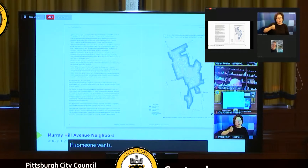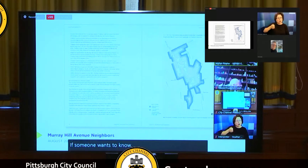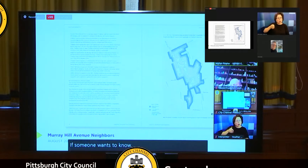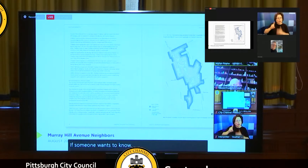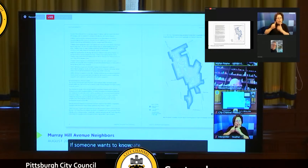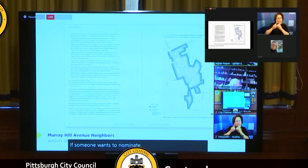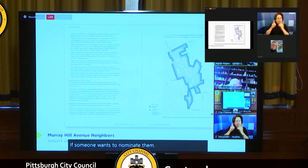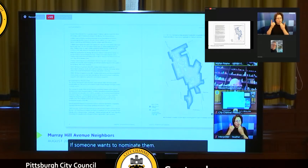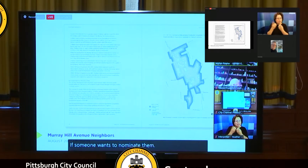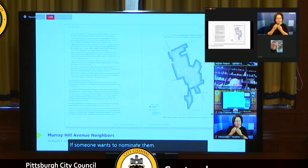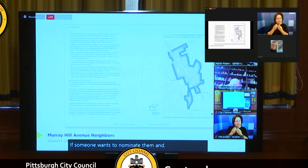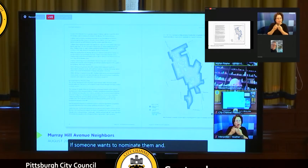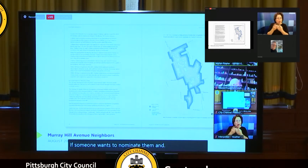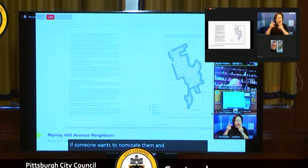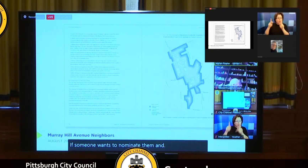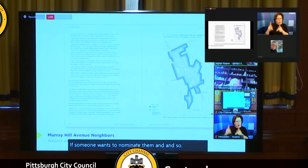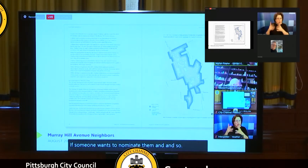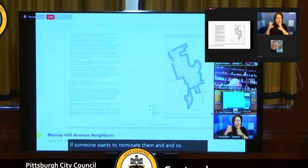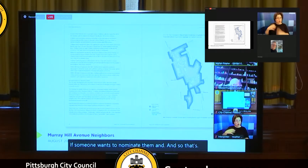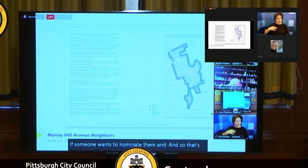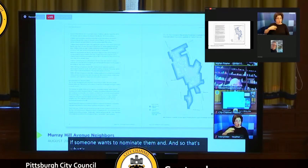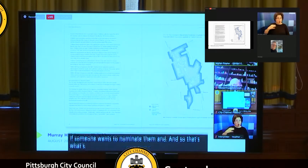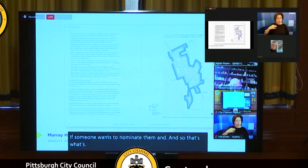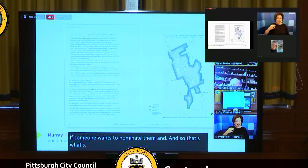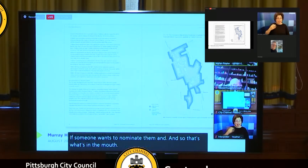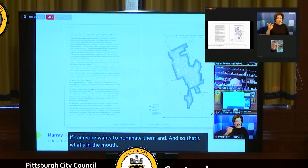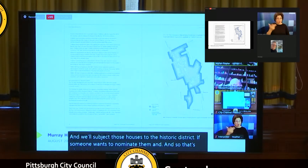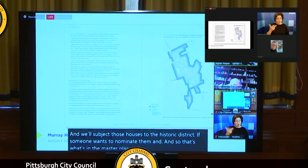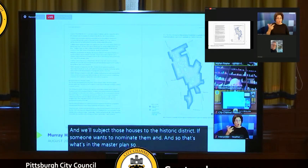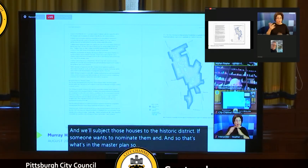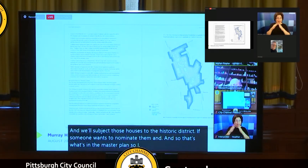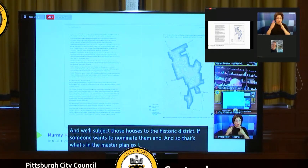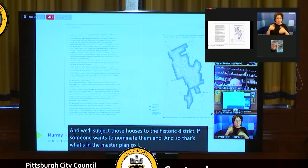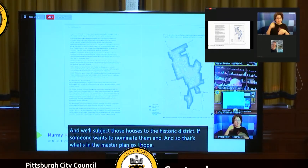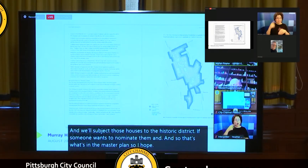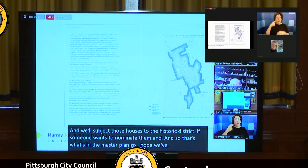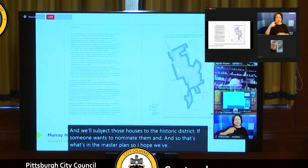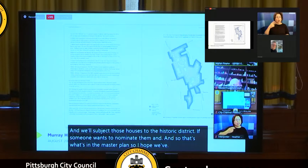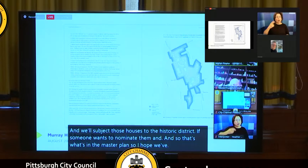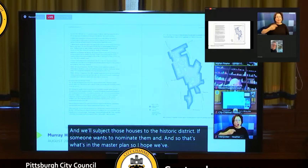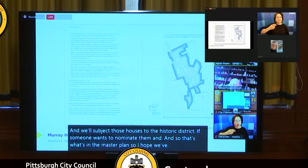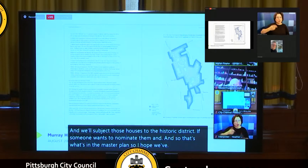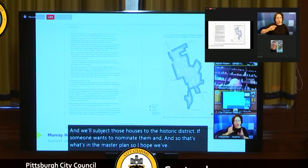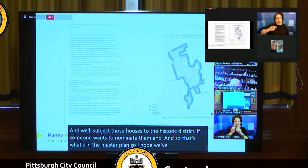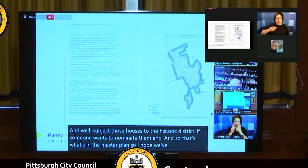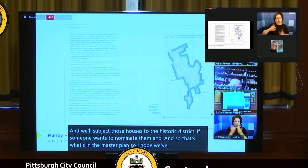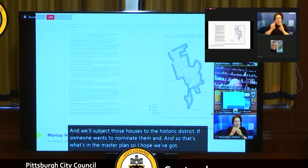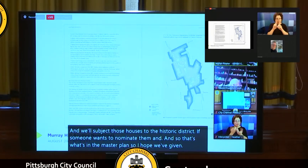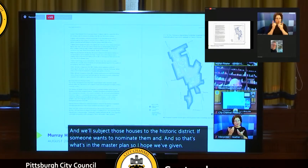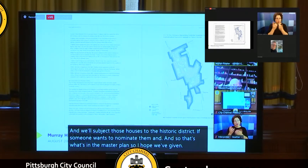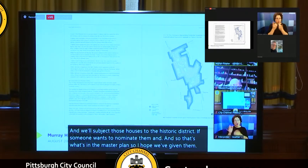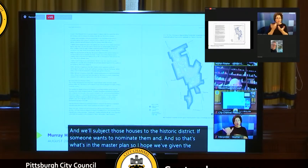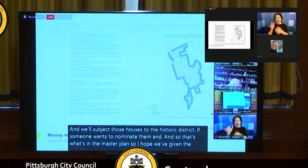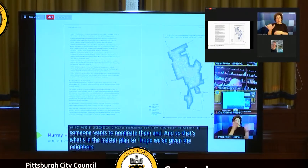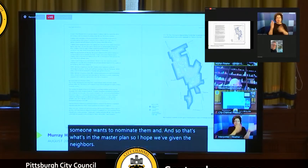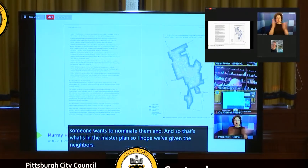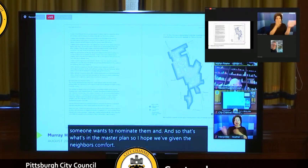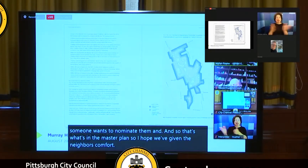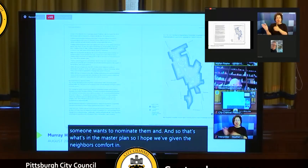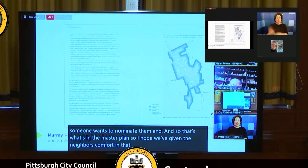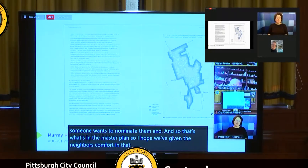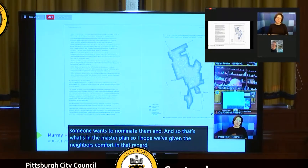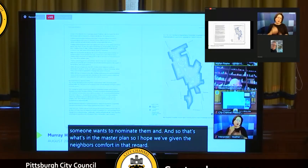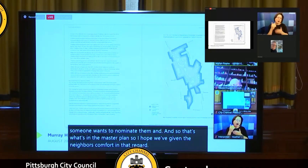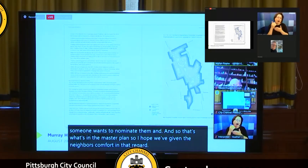nominate them, and so that's what's in the master plan. So I hope we've given the neighbors comfort in that regard.